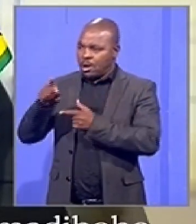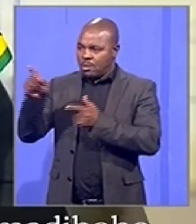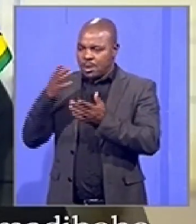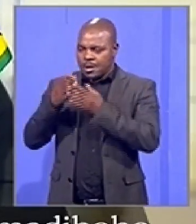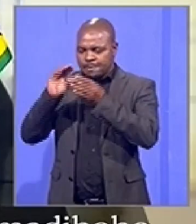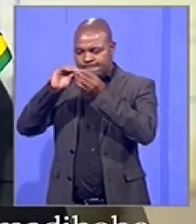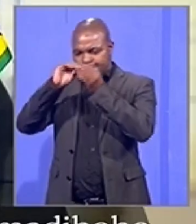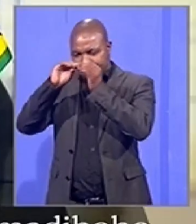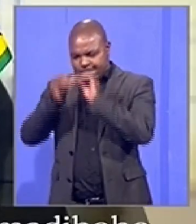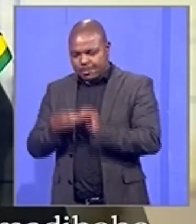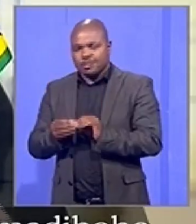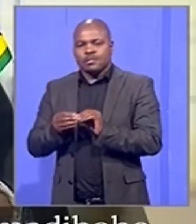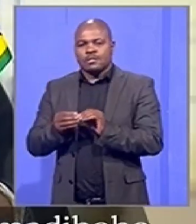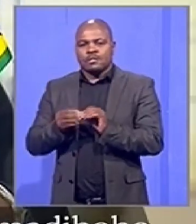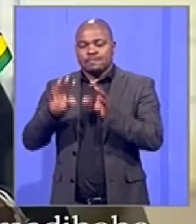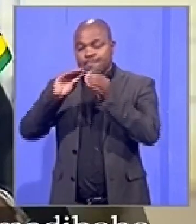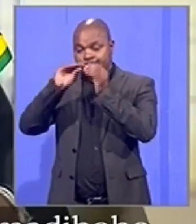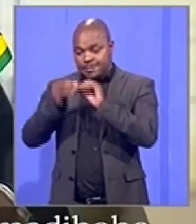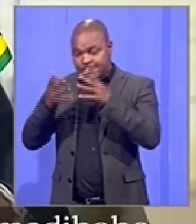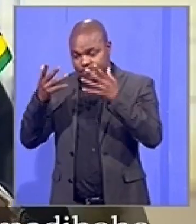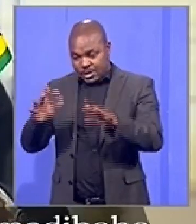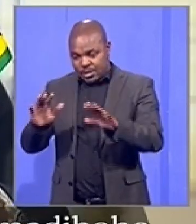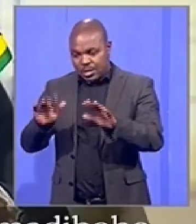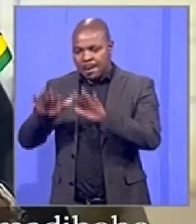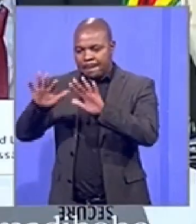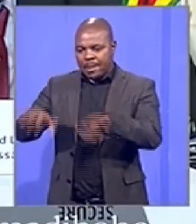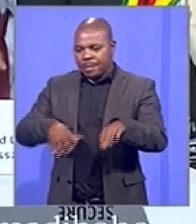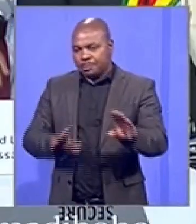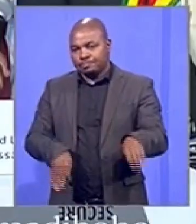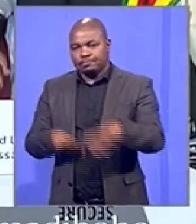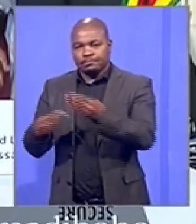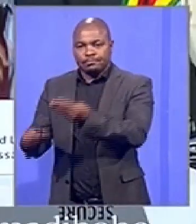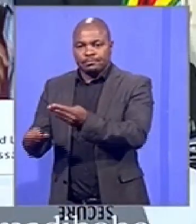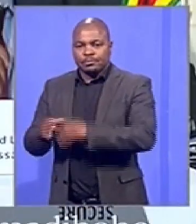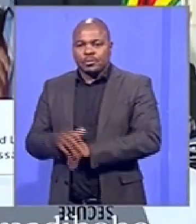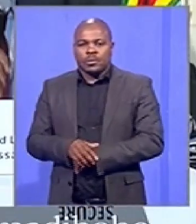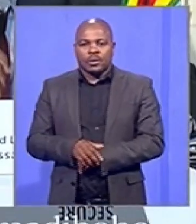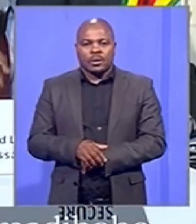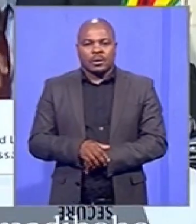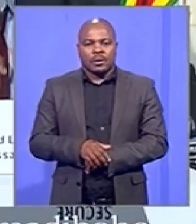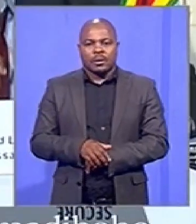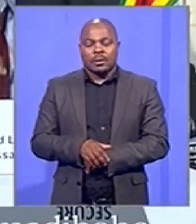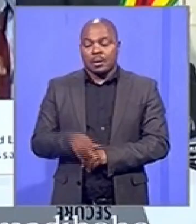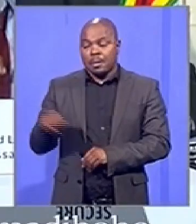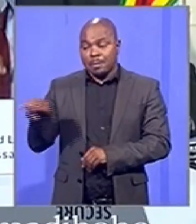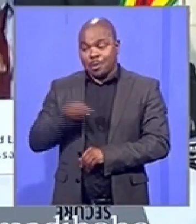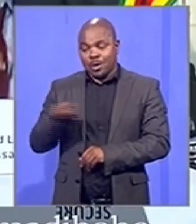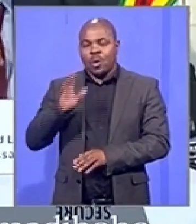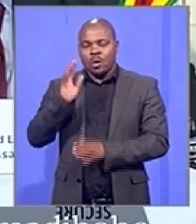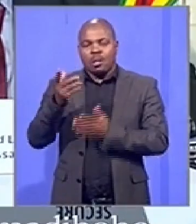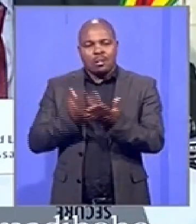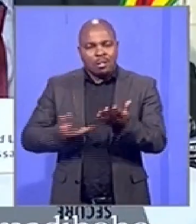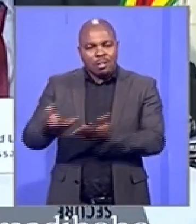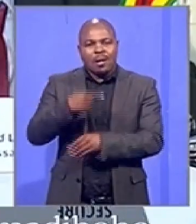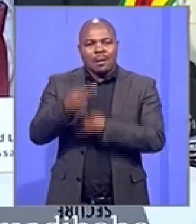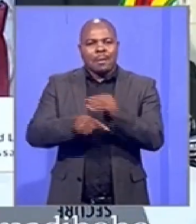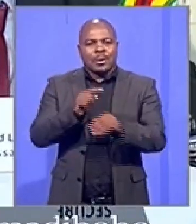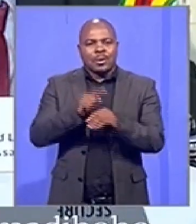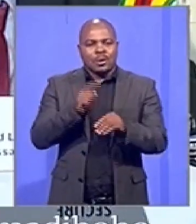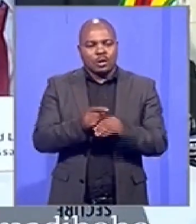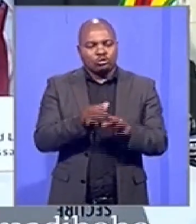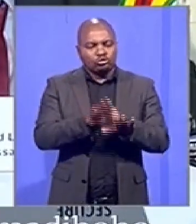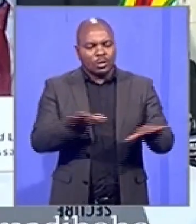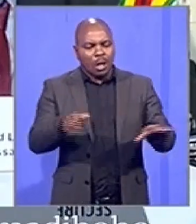together and present it to Parliament. Dube a re batlile gape go buisana ka tiragalo ya bana bao ba fitlhetsweng